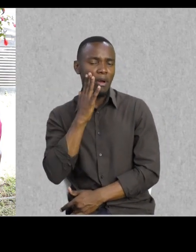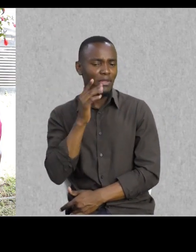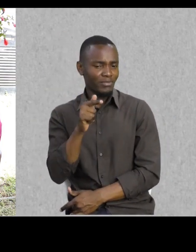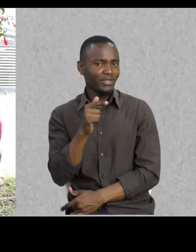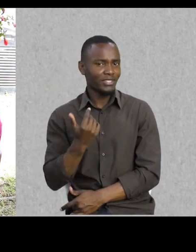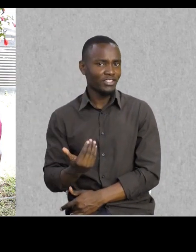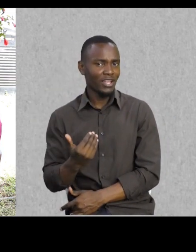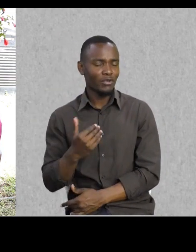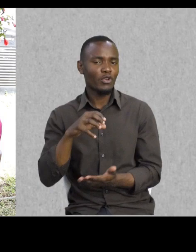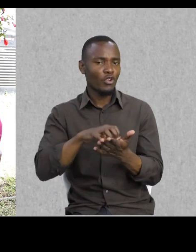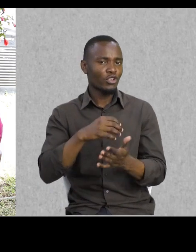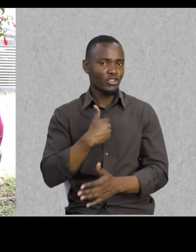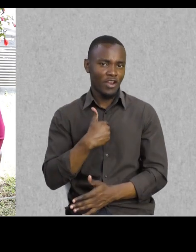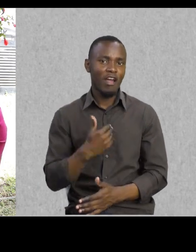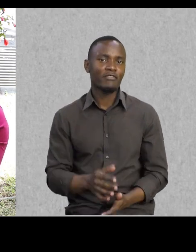Yes.